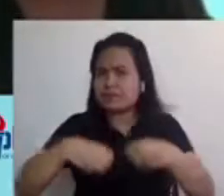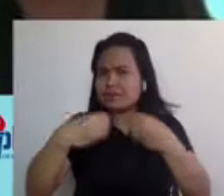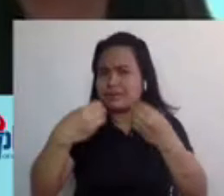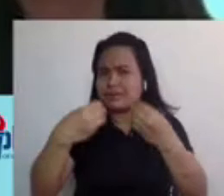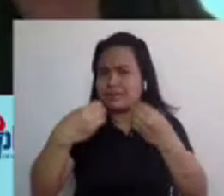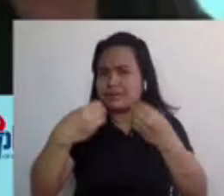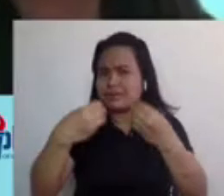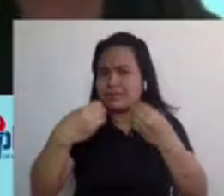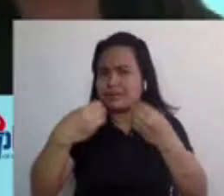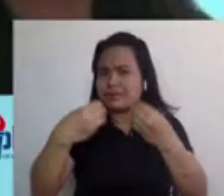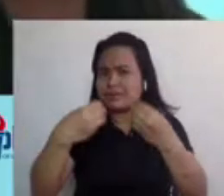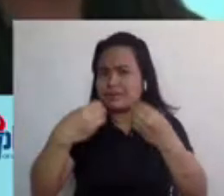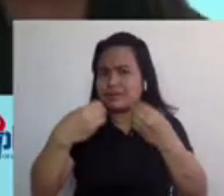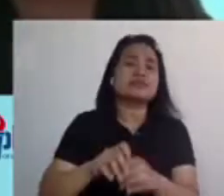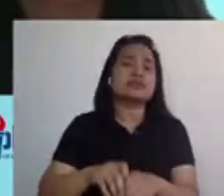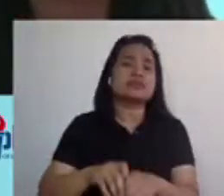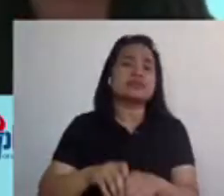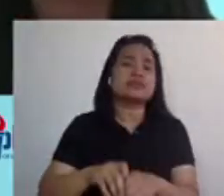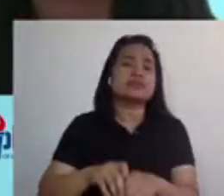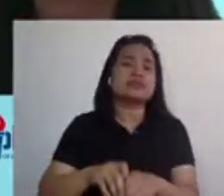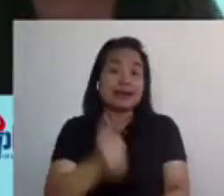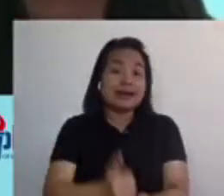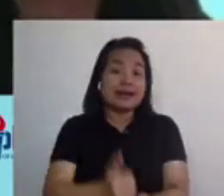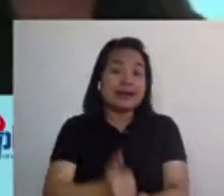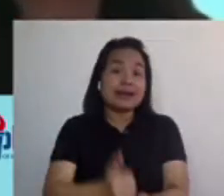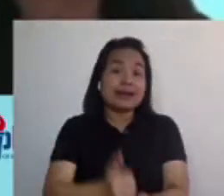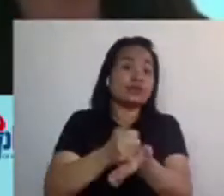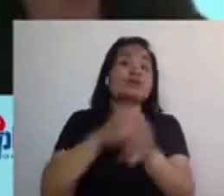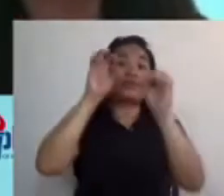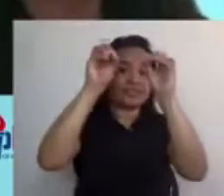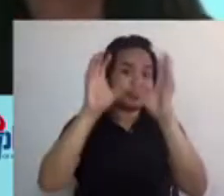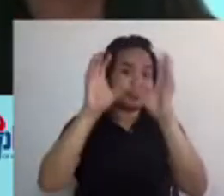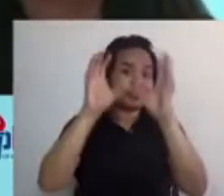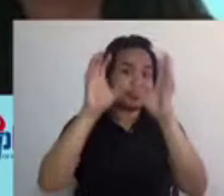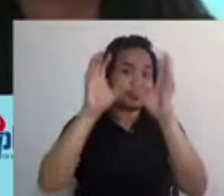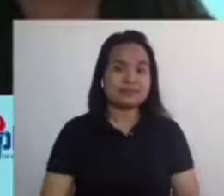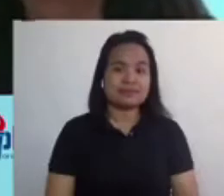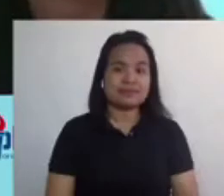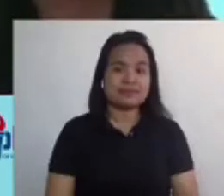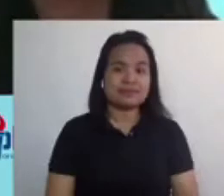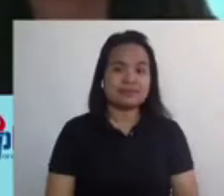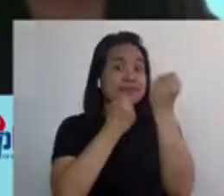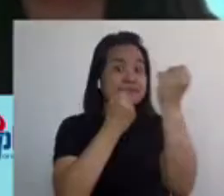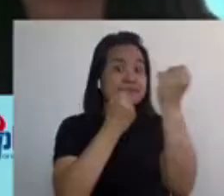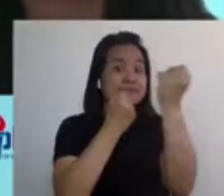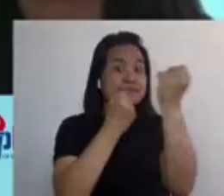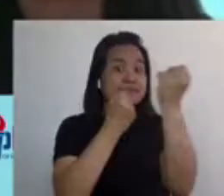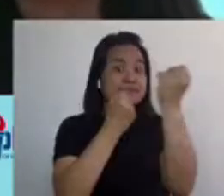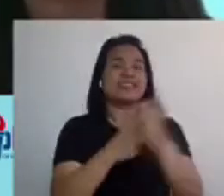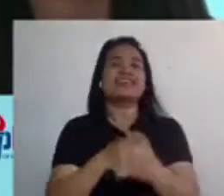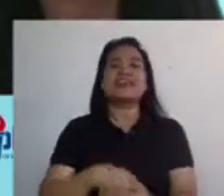to uphold the dignity of teaching practice. So submit that, and then you will get a performance rating of 5